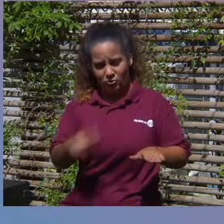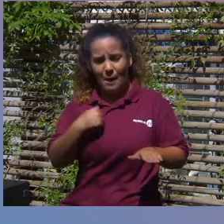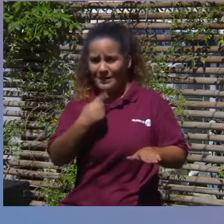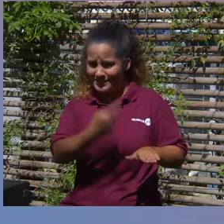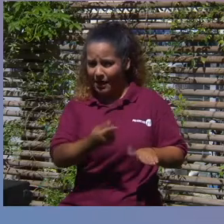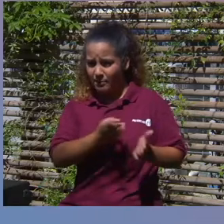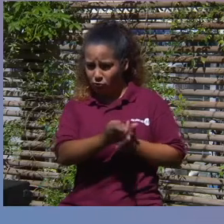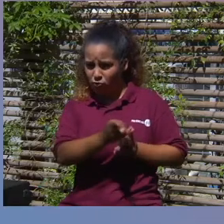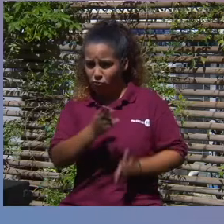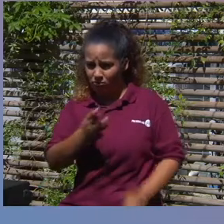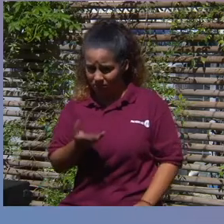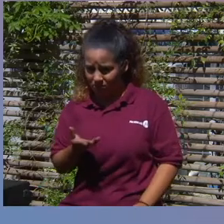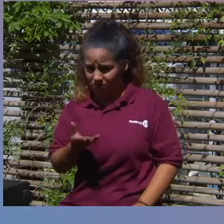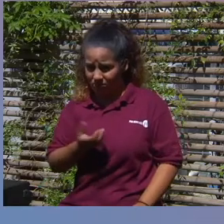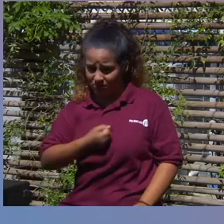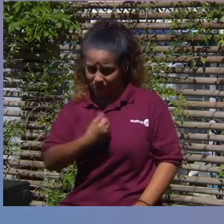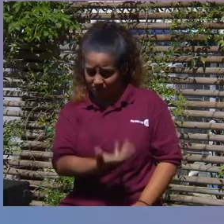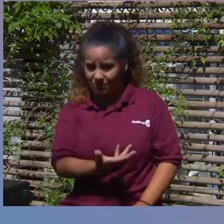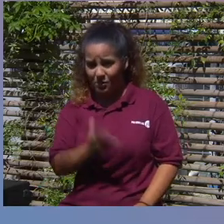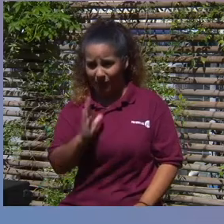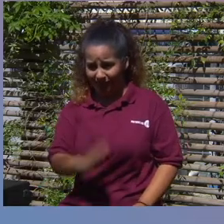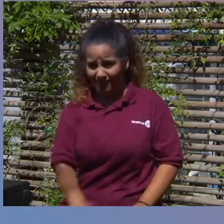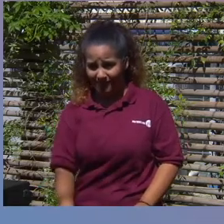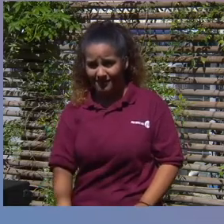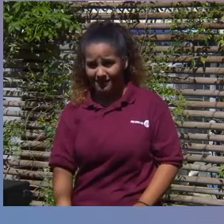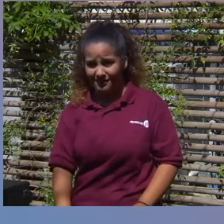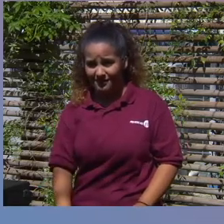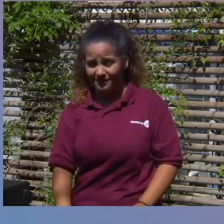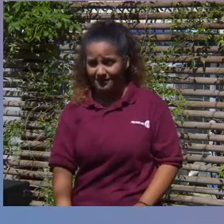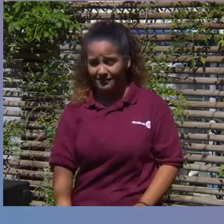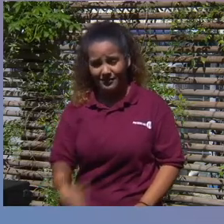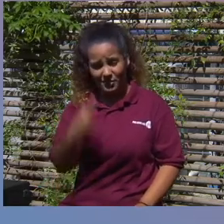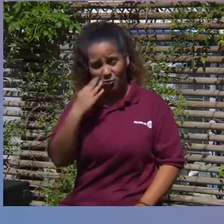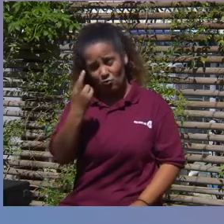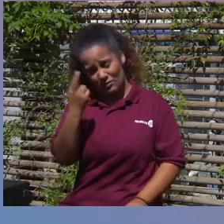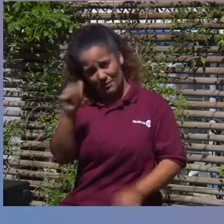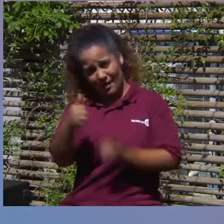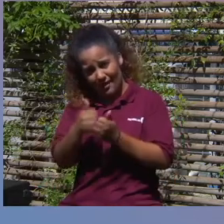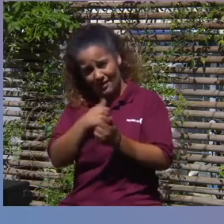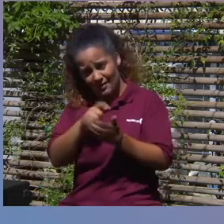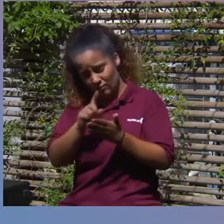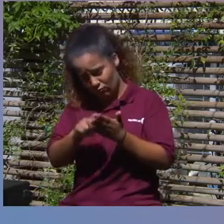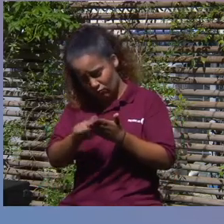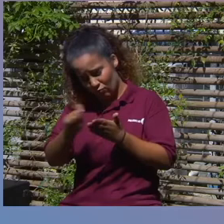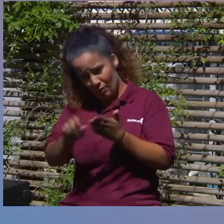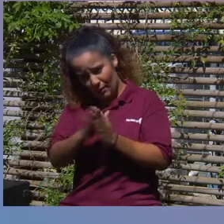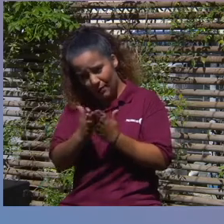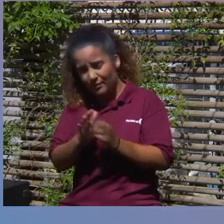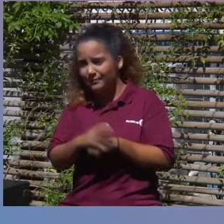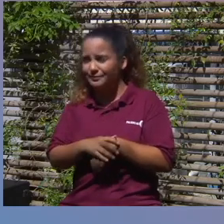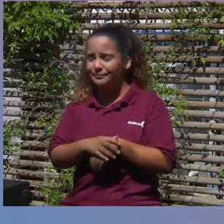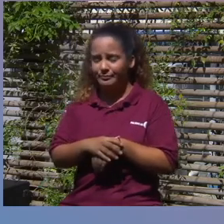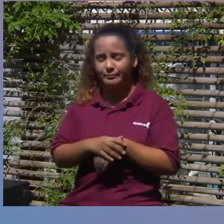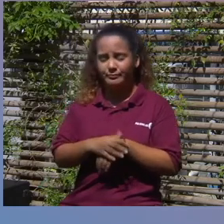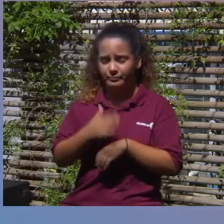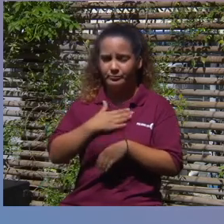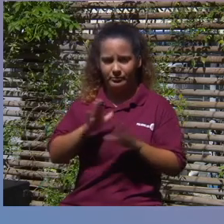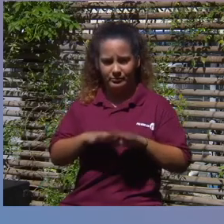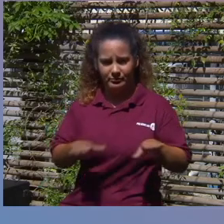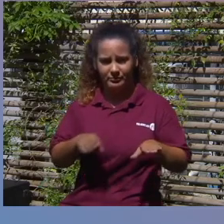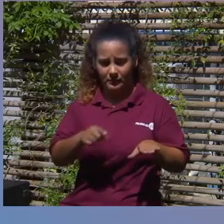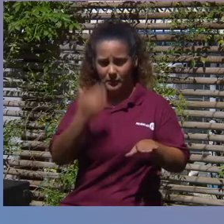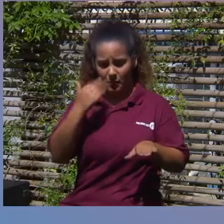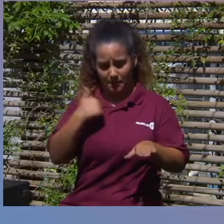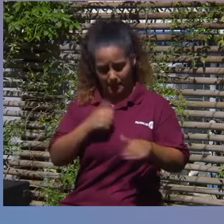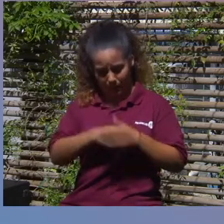the truth. Mm. I'm gonna tell them. It's why I started writing books. I'll never forget when Vivian and Thumb, my children that I